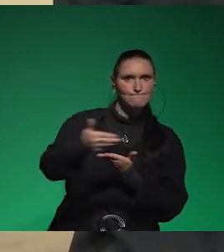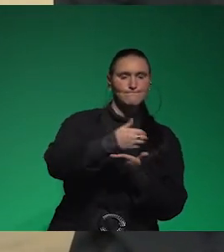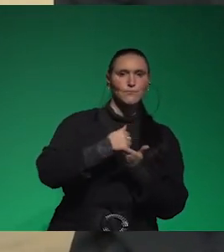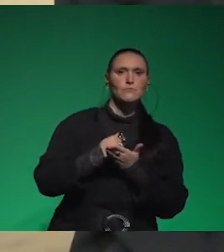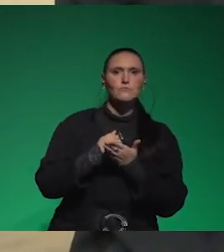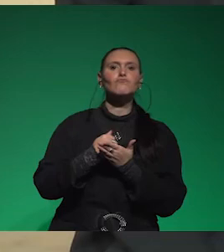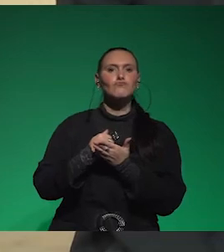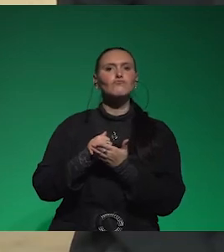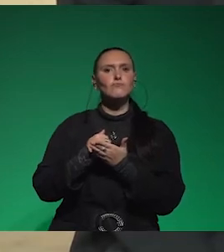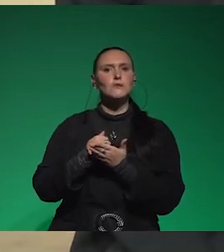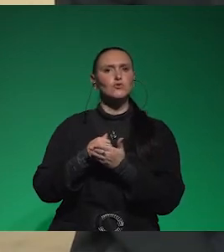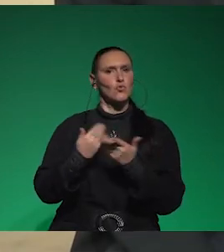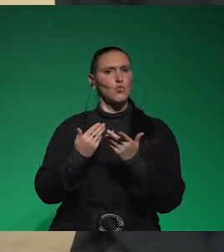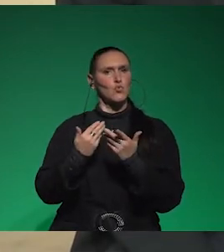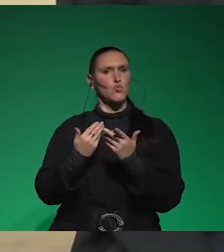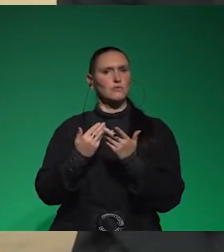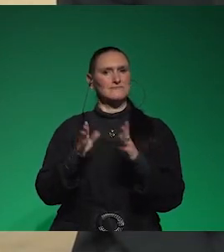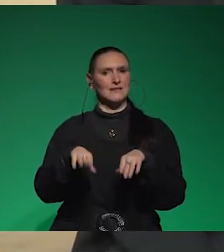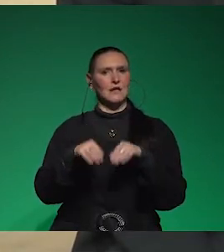us to work with smallholder farmers.